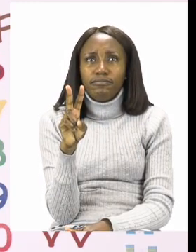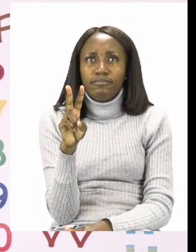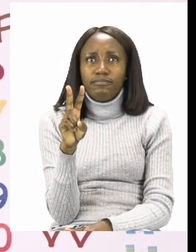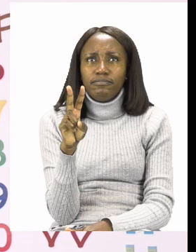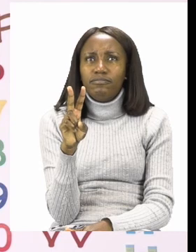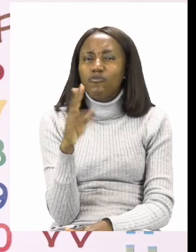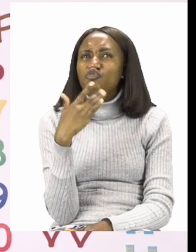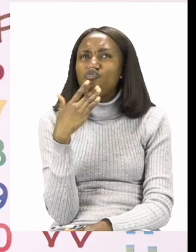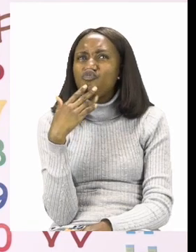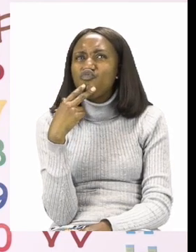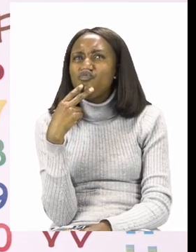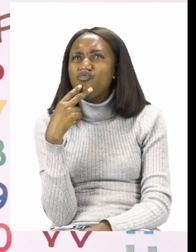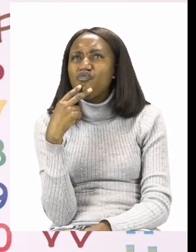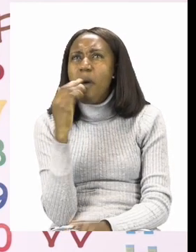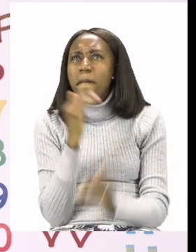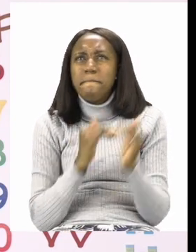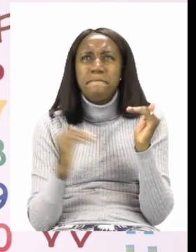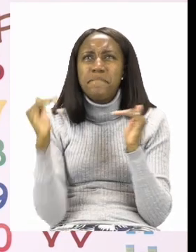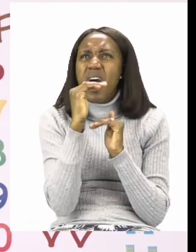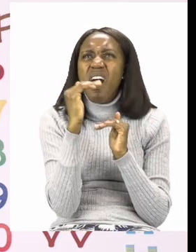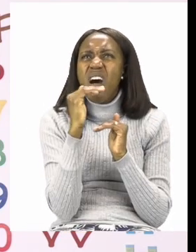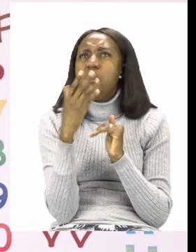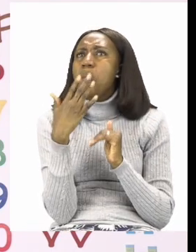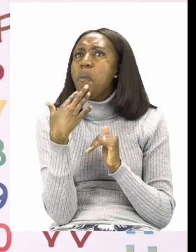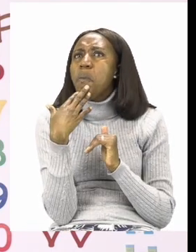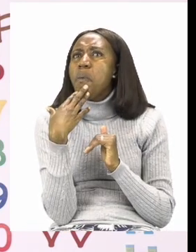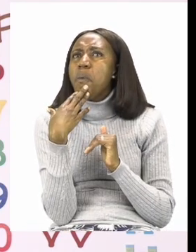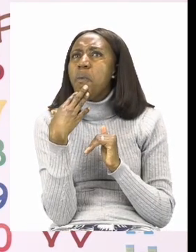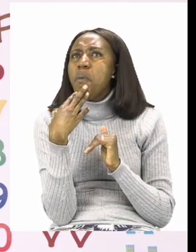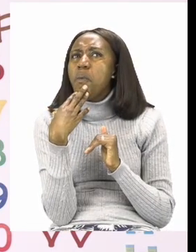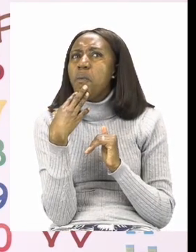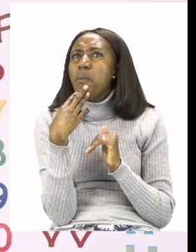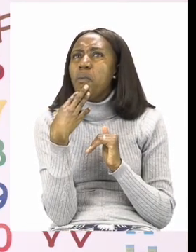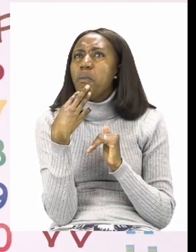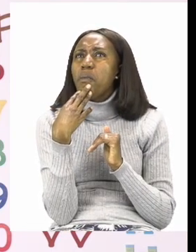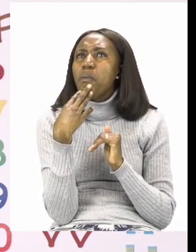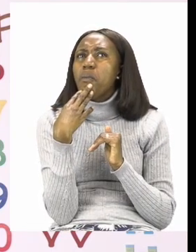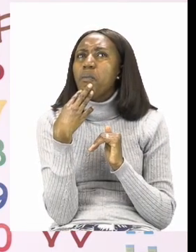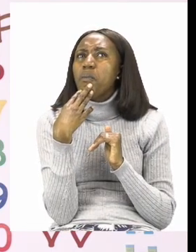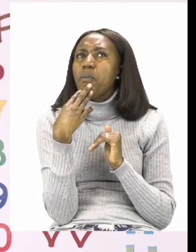there anyone else here who won more medals than Pam?